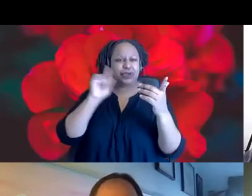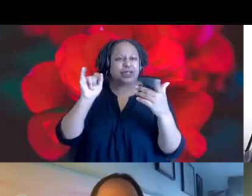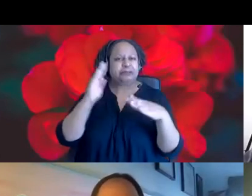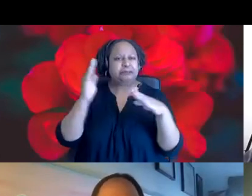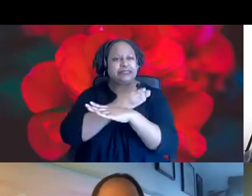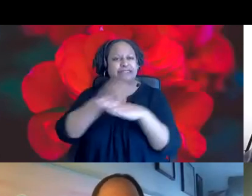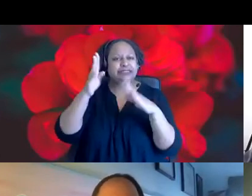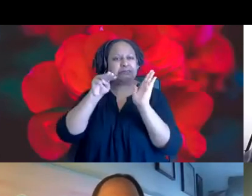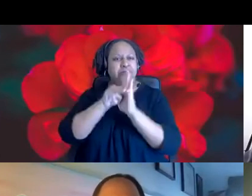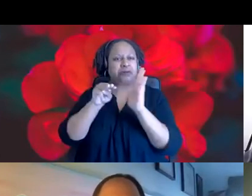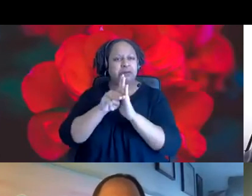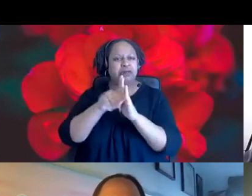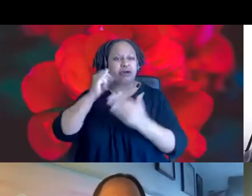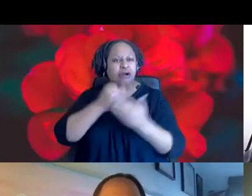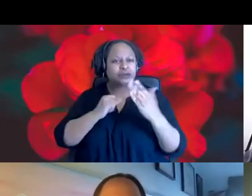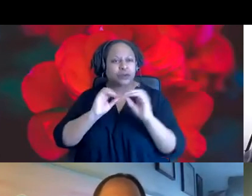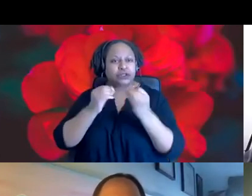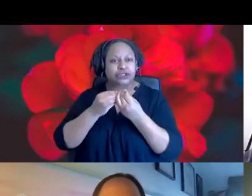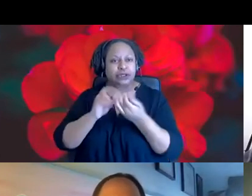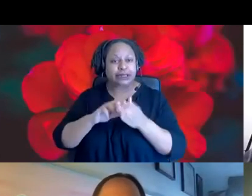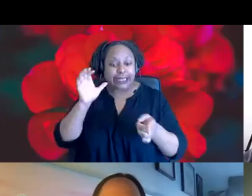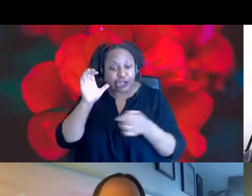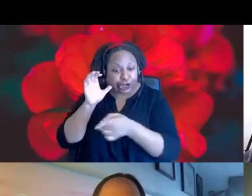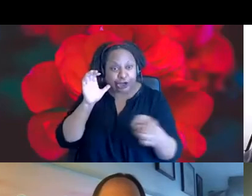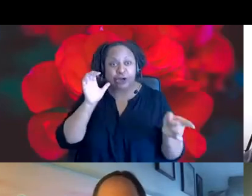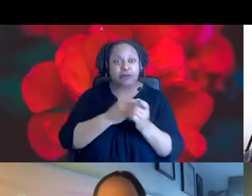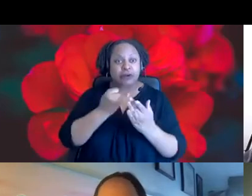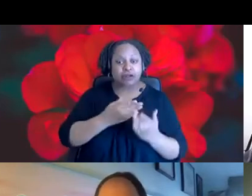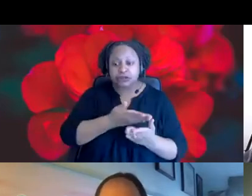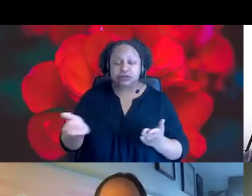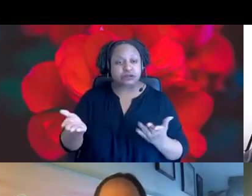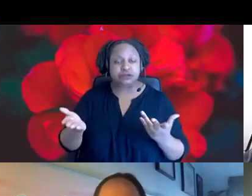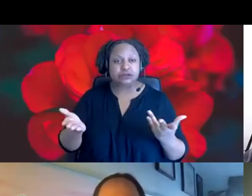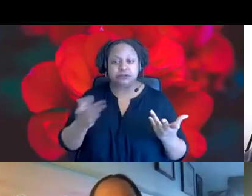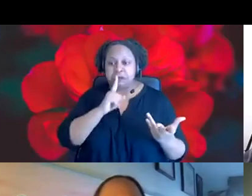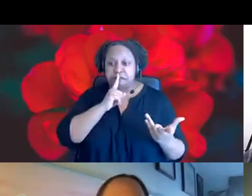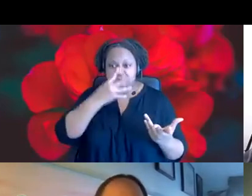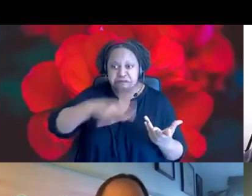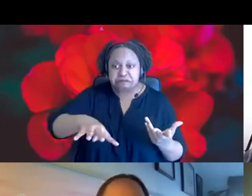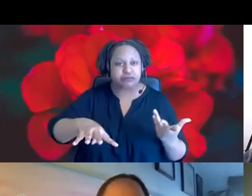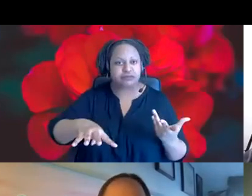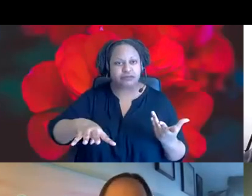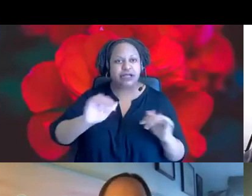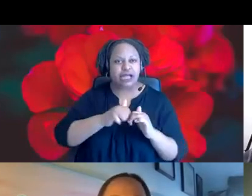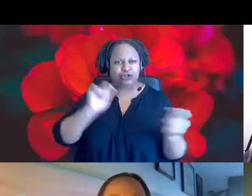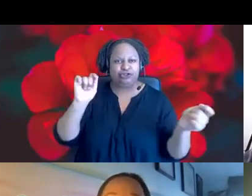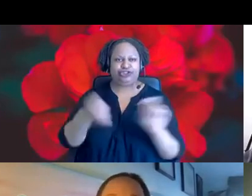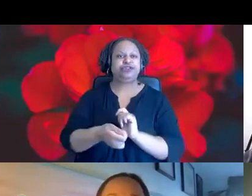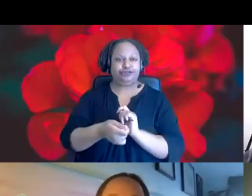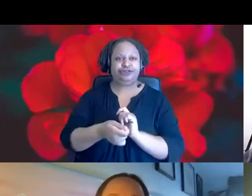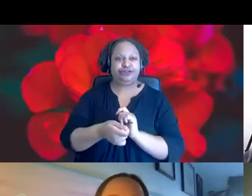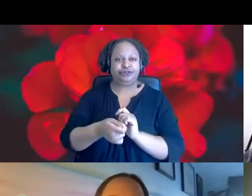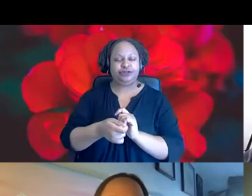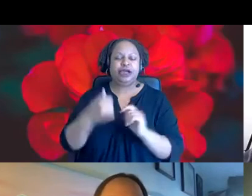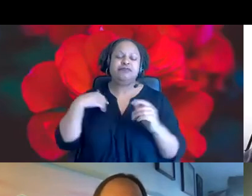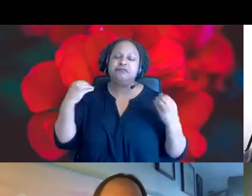business-minded that we're not hearing from artists of what, you know, how could it be different? I think we have a lot of